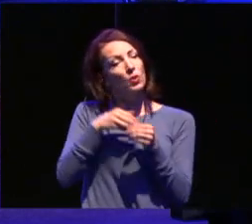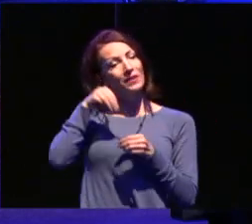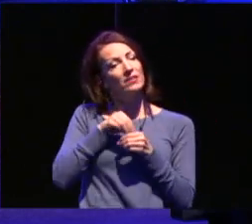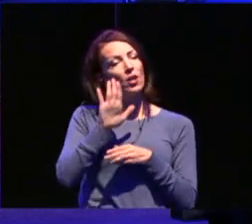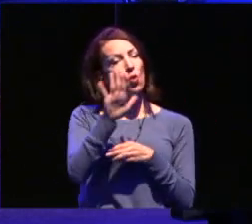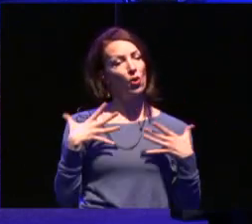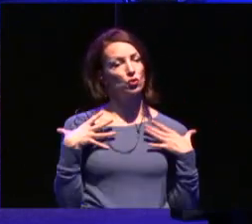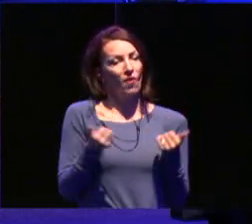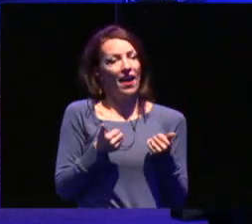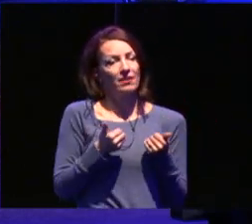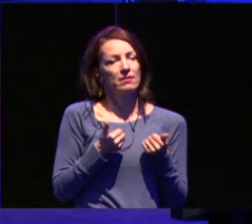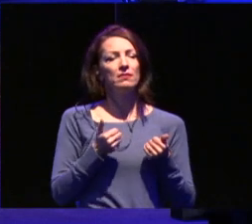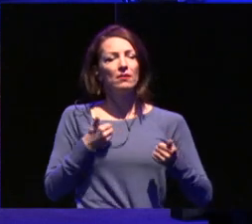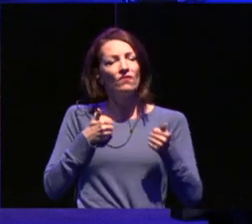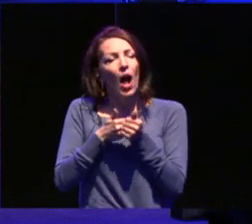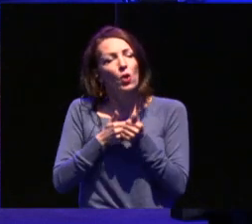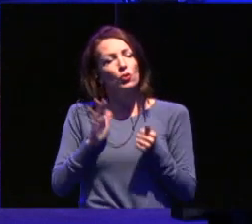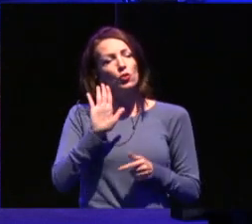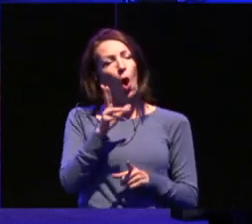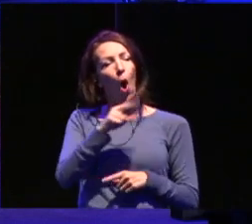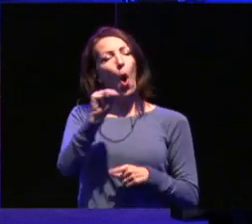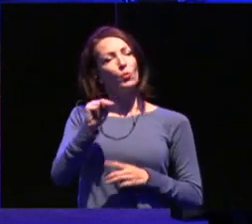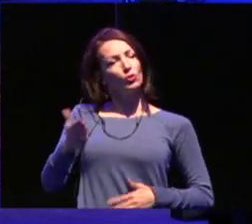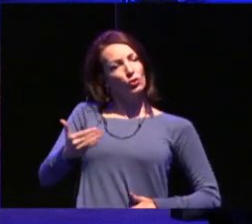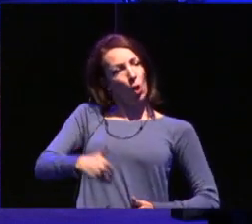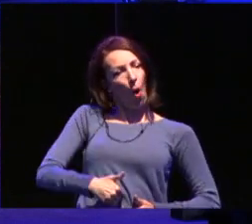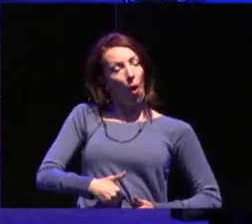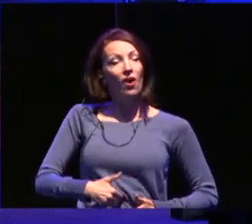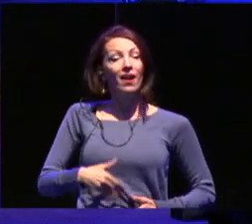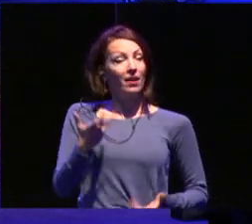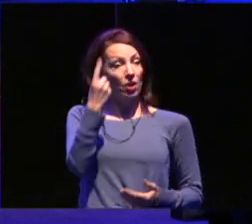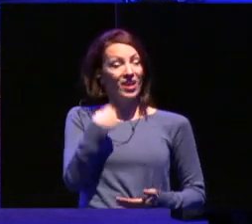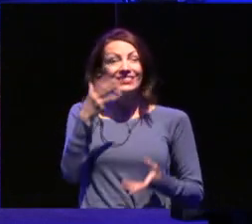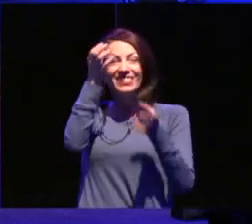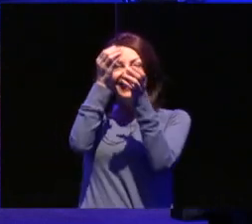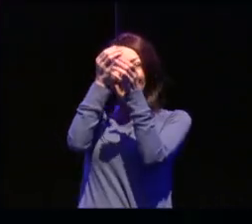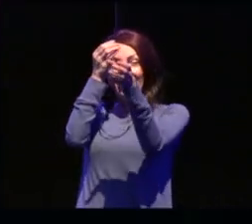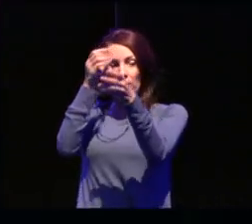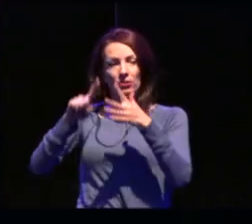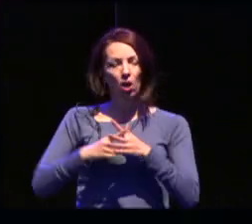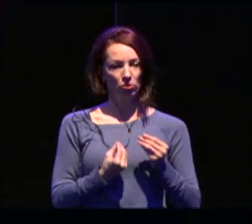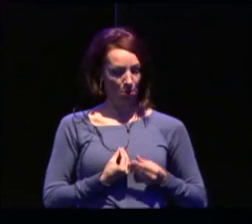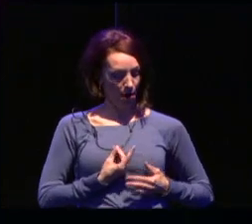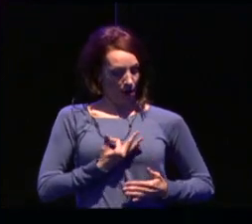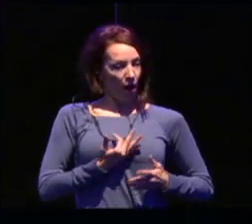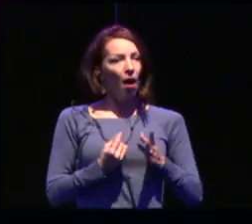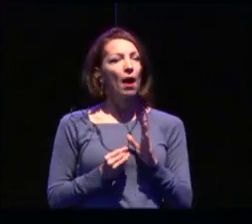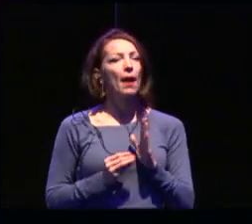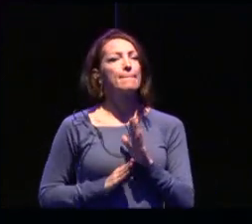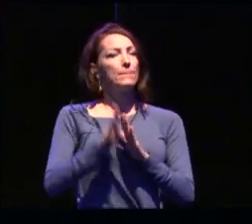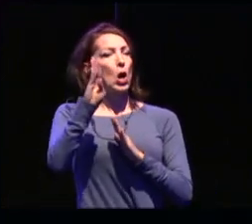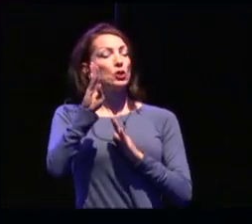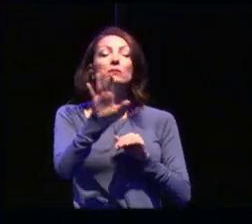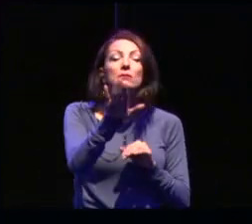being loyal to your own soul. And that genius within you begins to emerge. And the thing about it is, sometimes